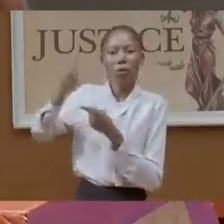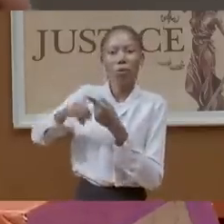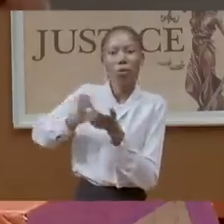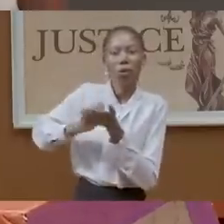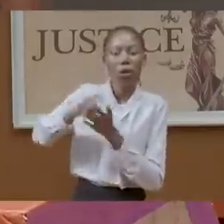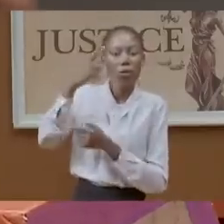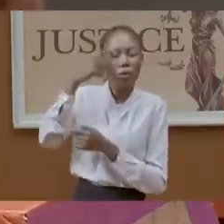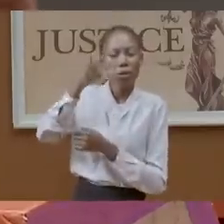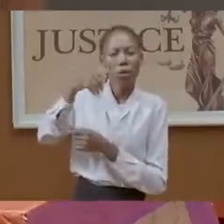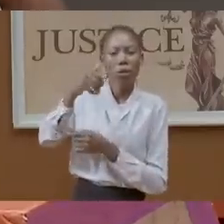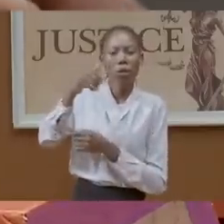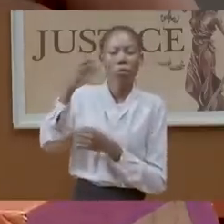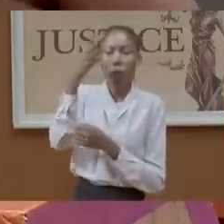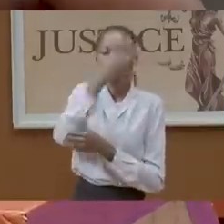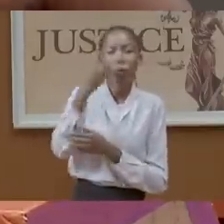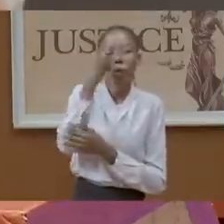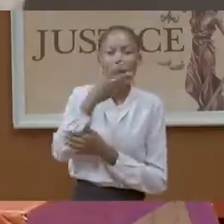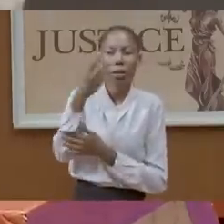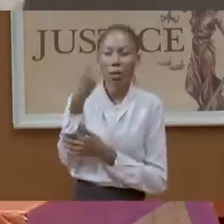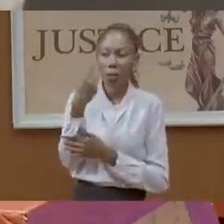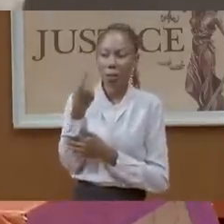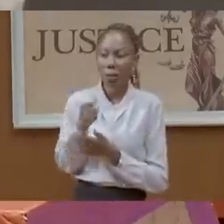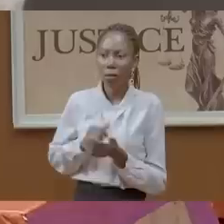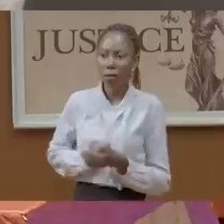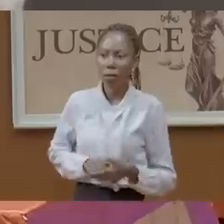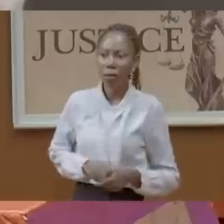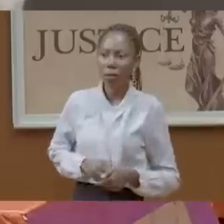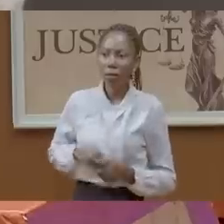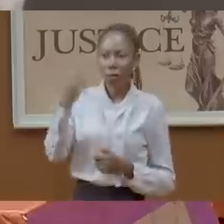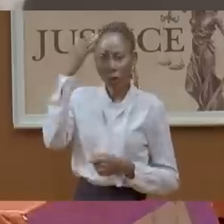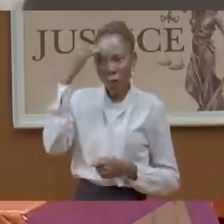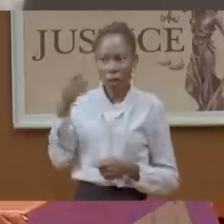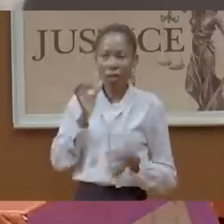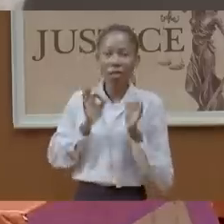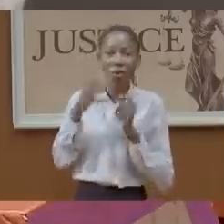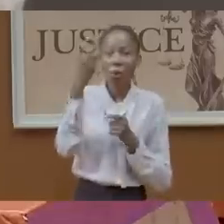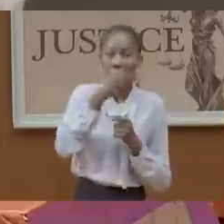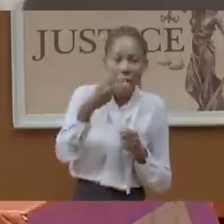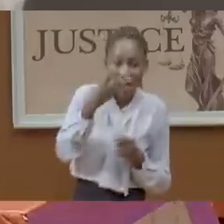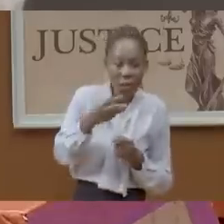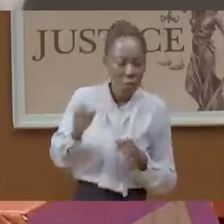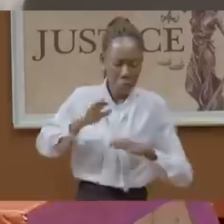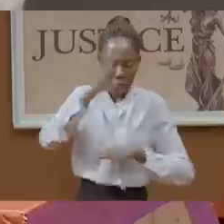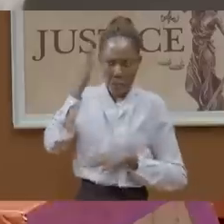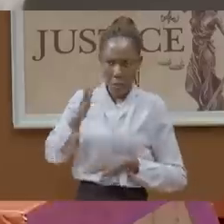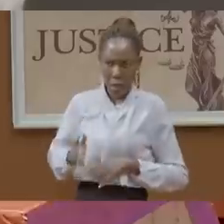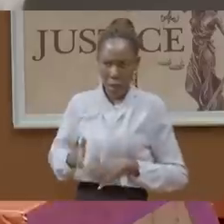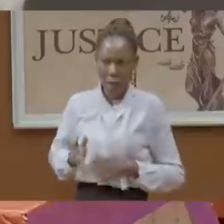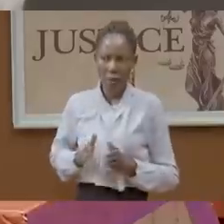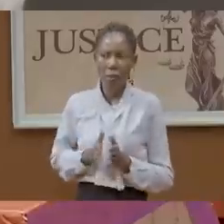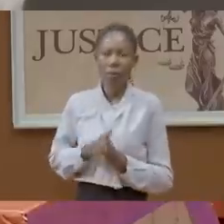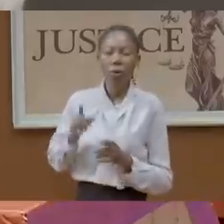after her, when I went to, they didn't even do all this junior YEC. They didn't do. My first daughter, when